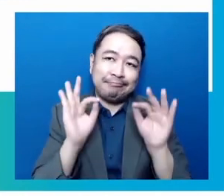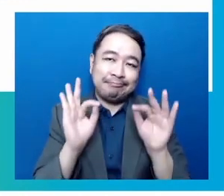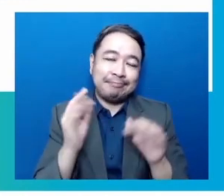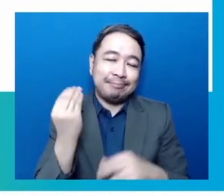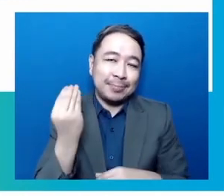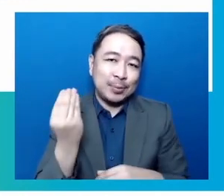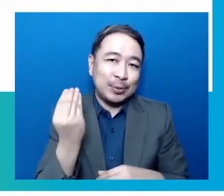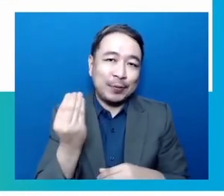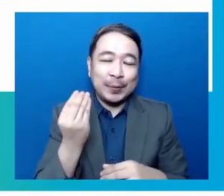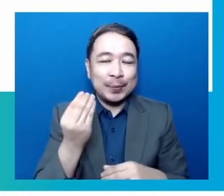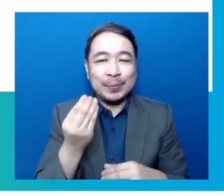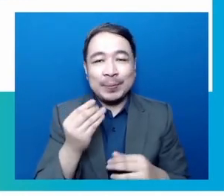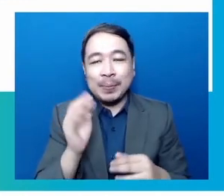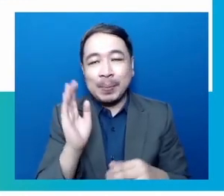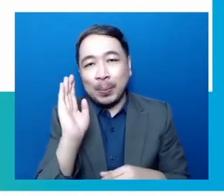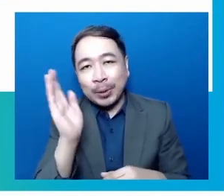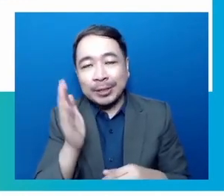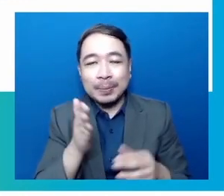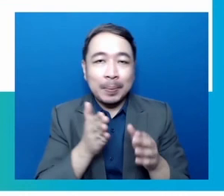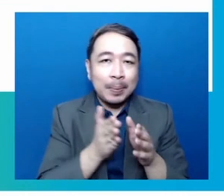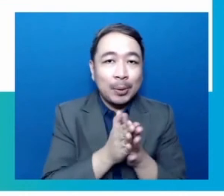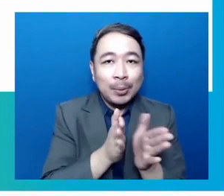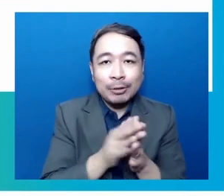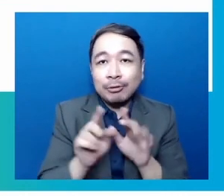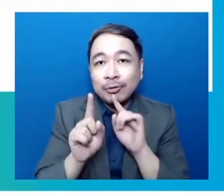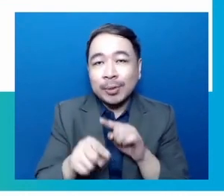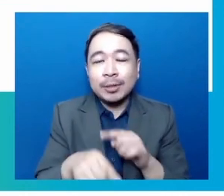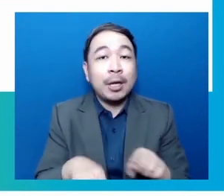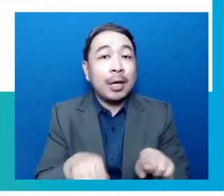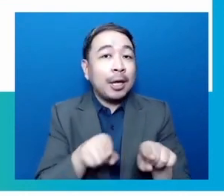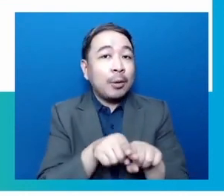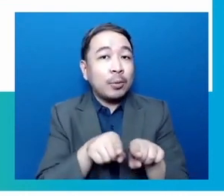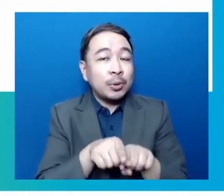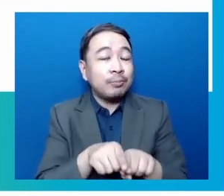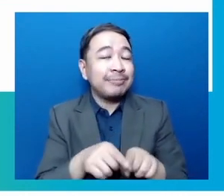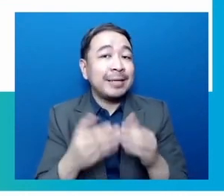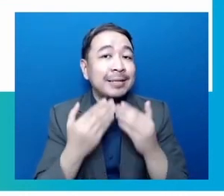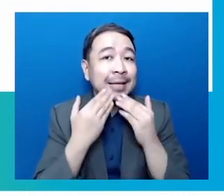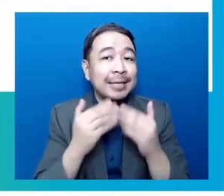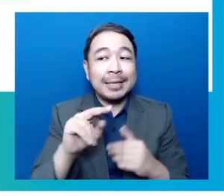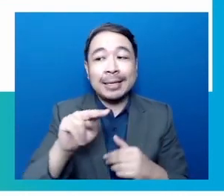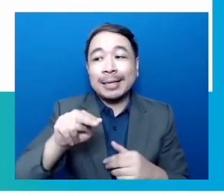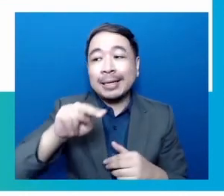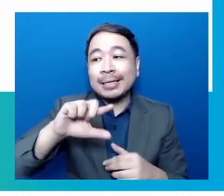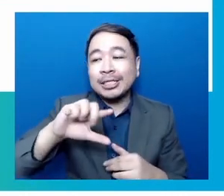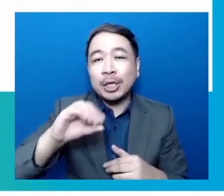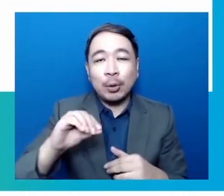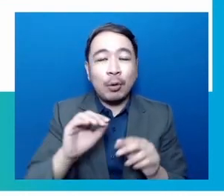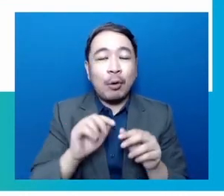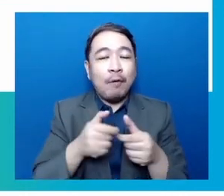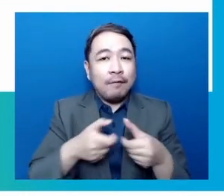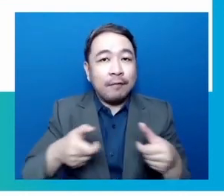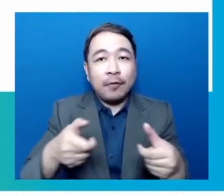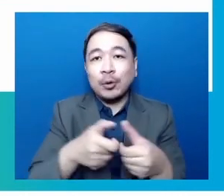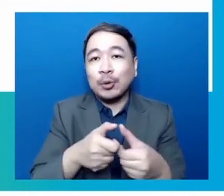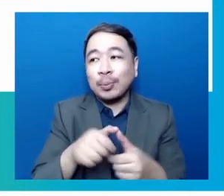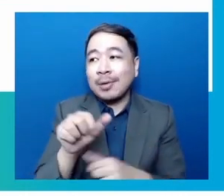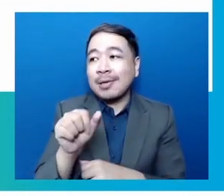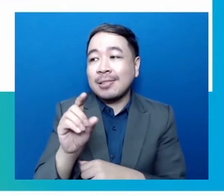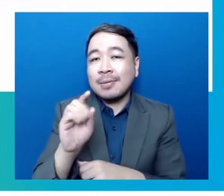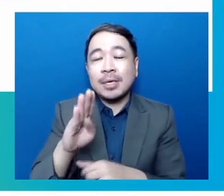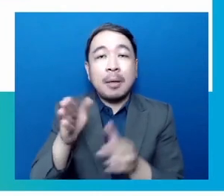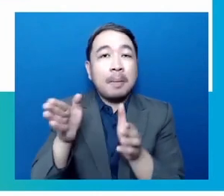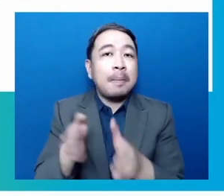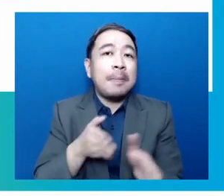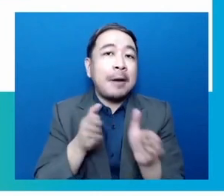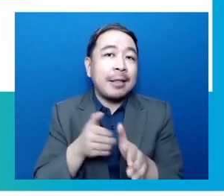and responses. And thanks as well to NGO Forum on ADB for organising this event. And of course, to